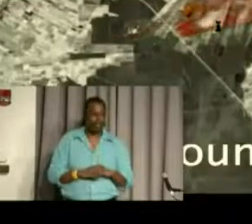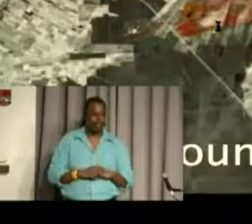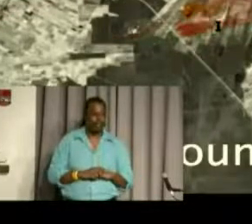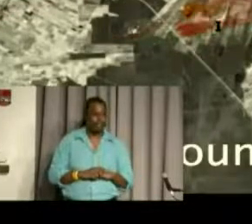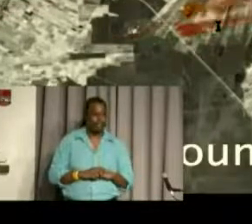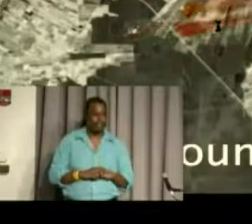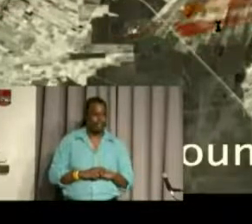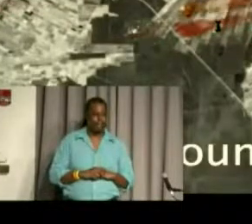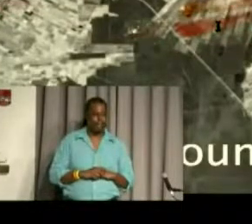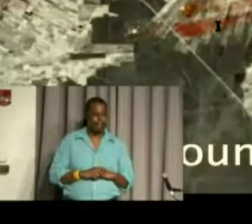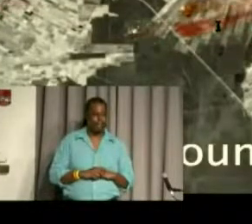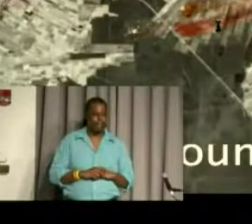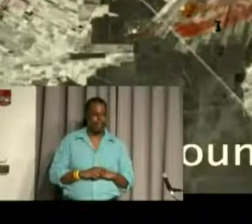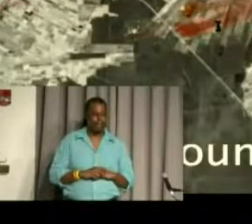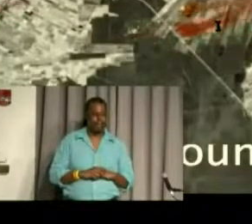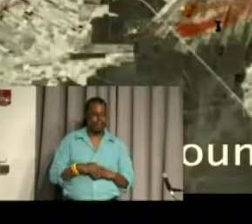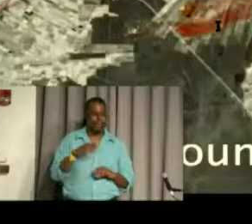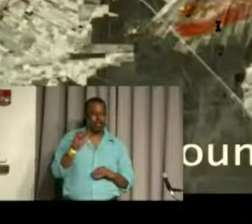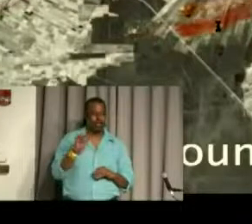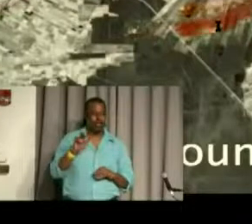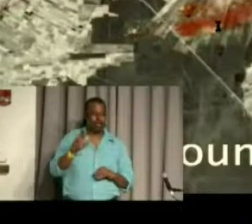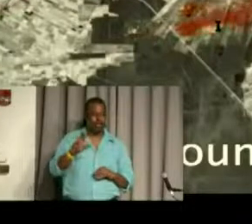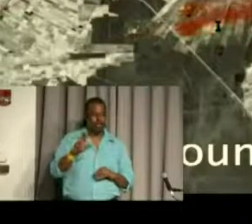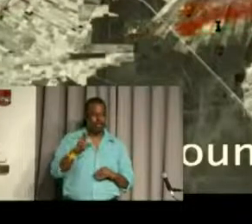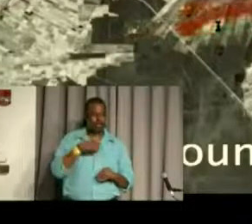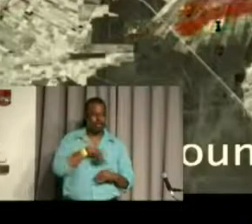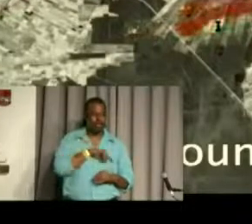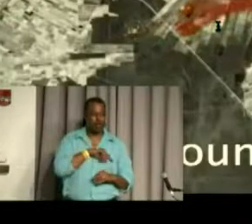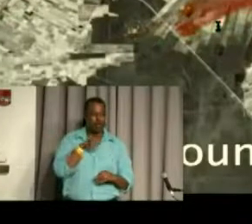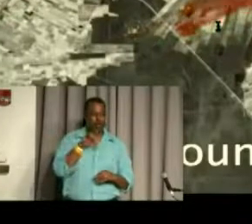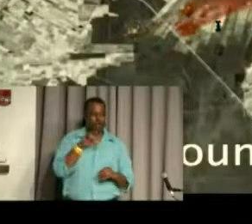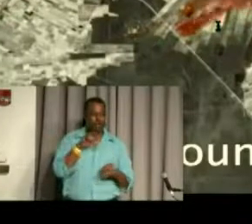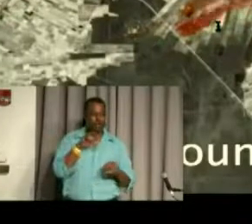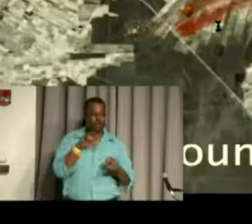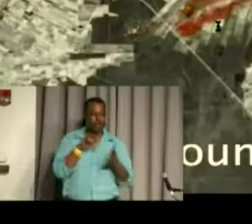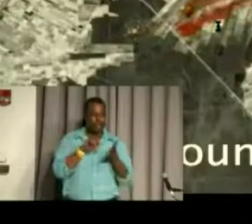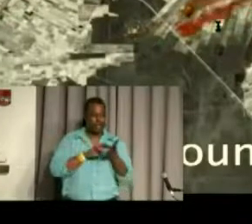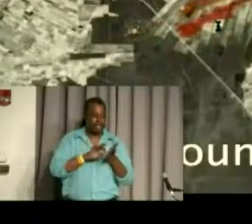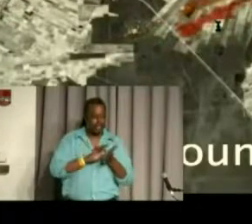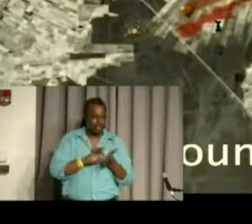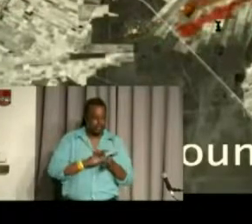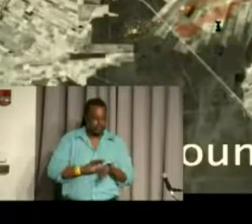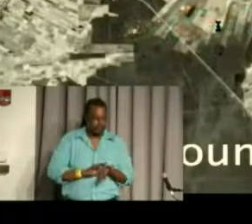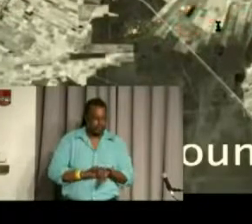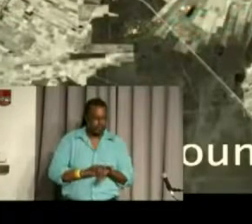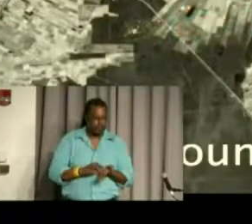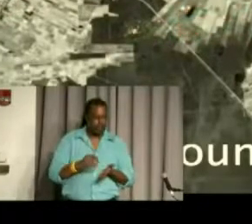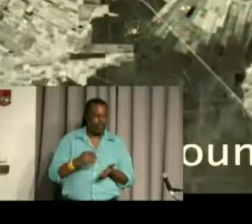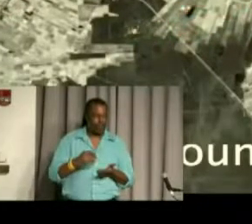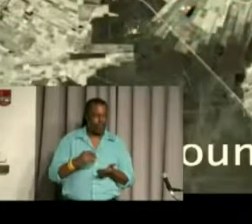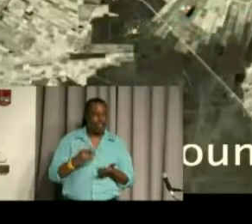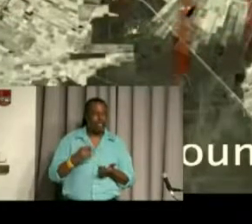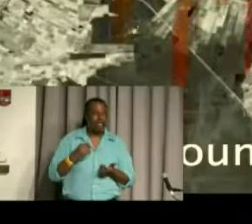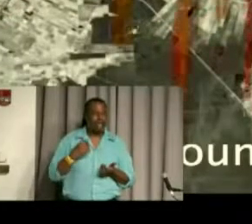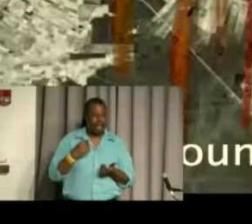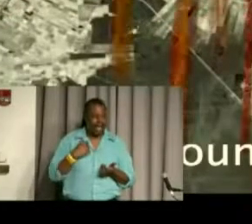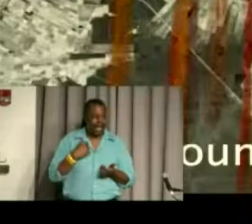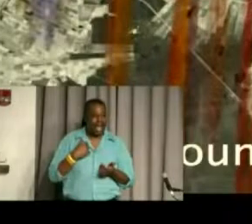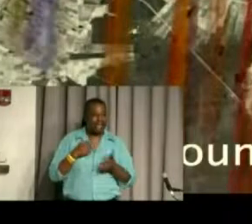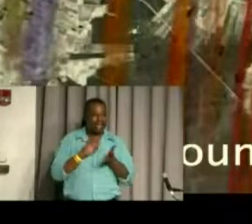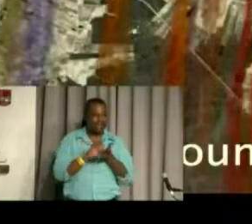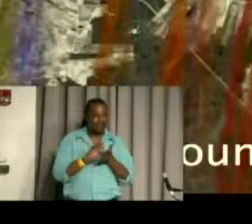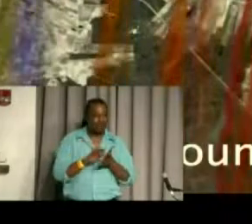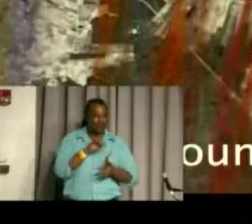The Air Permitting Division of the DEQ maintains an inventory of both permitted and actual emissions of